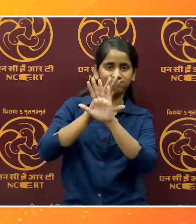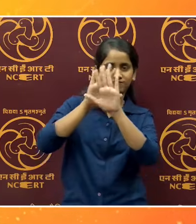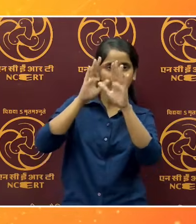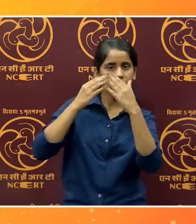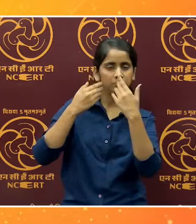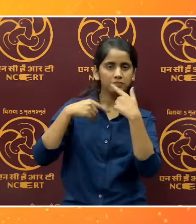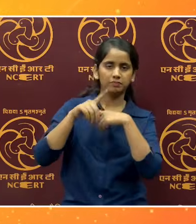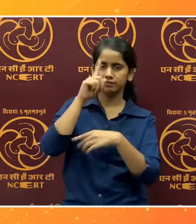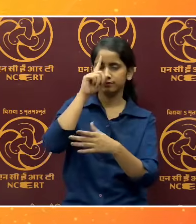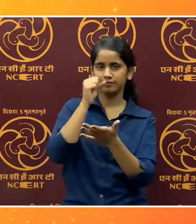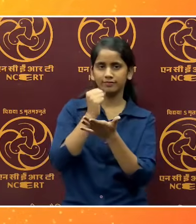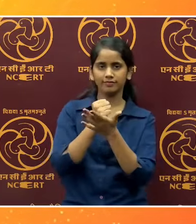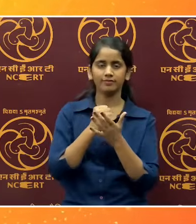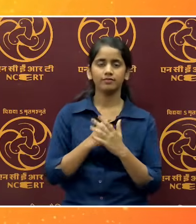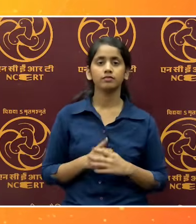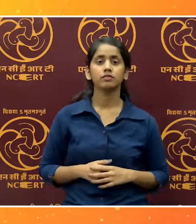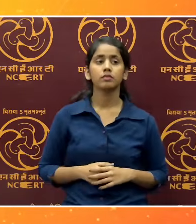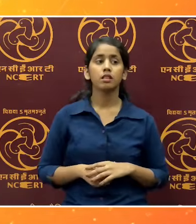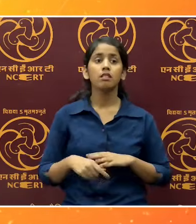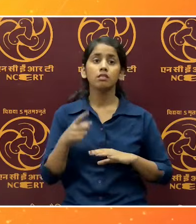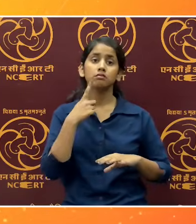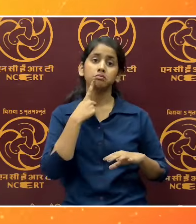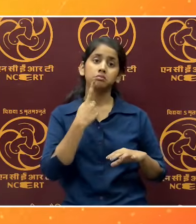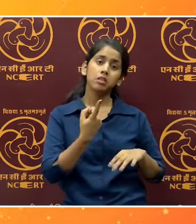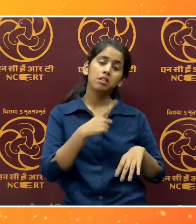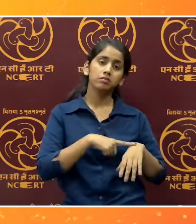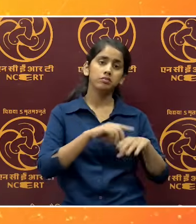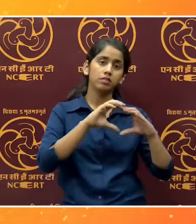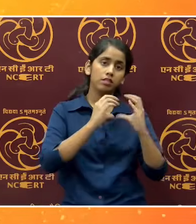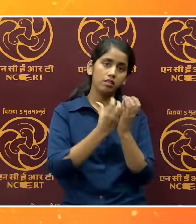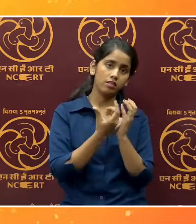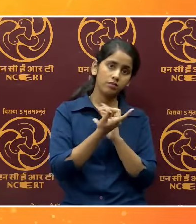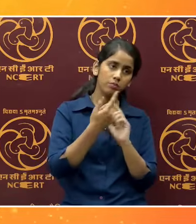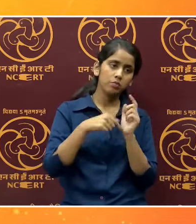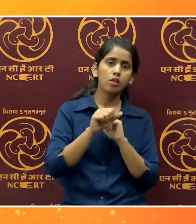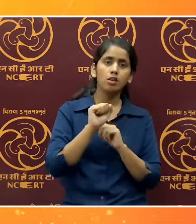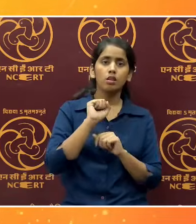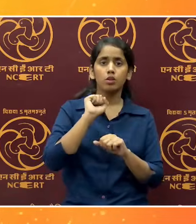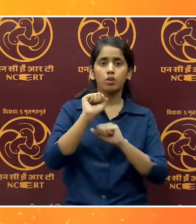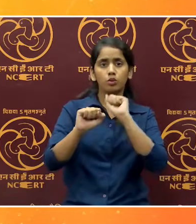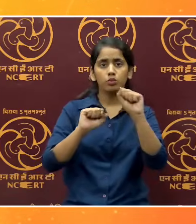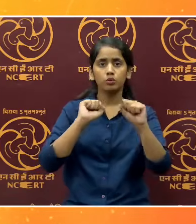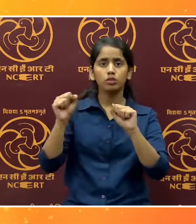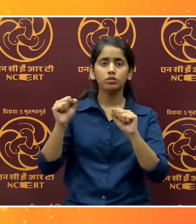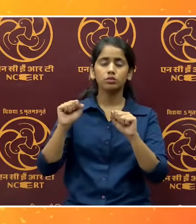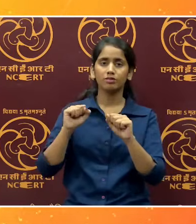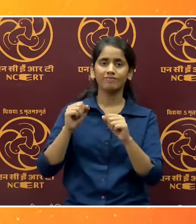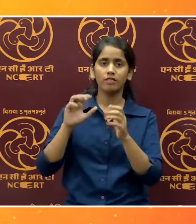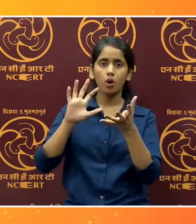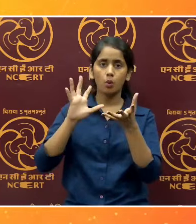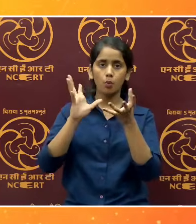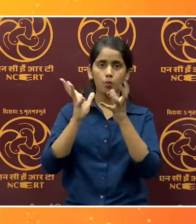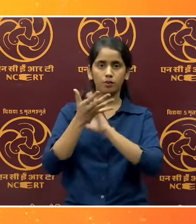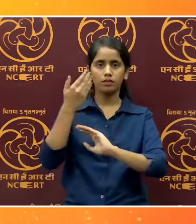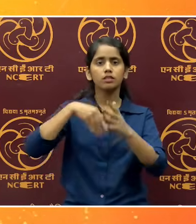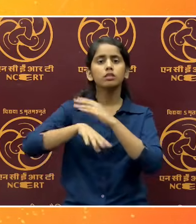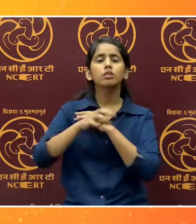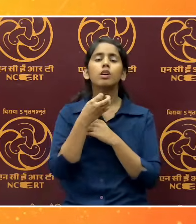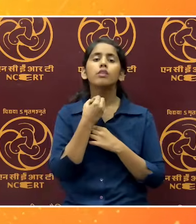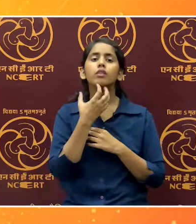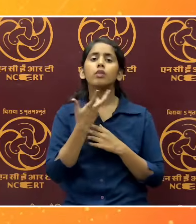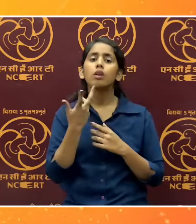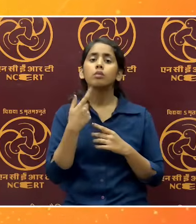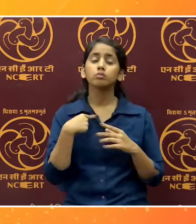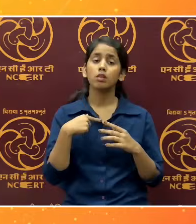can also change as per the needs of the classroom. So, create your own frog's world. So, instructions could be